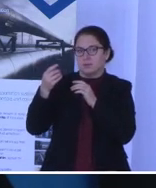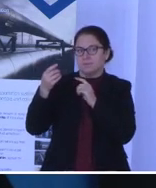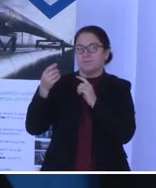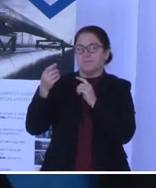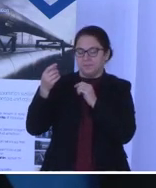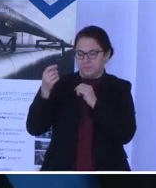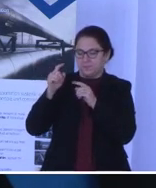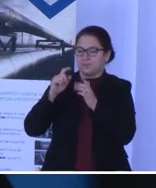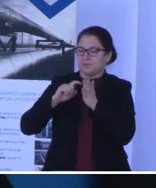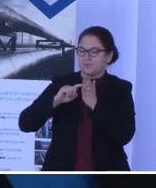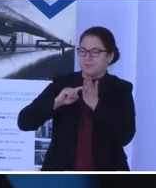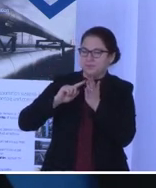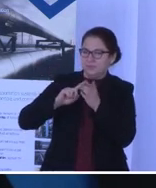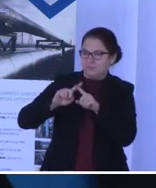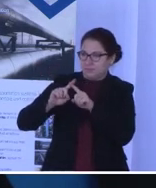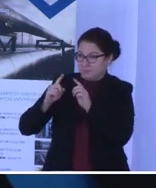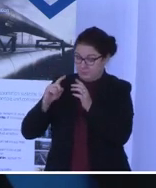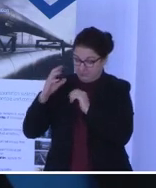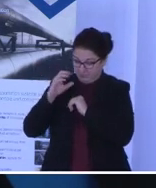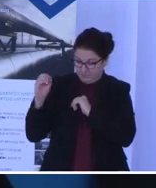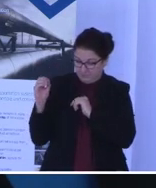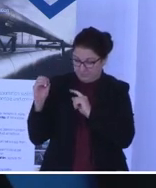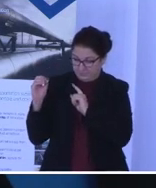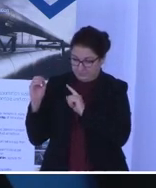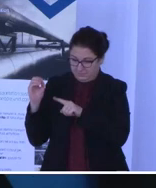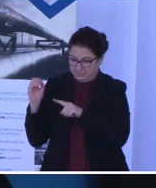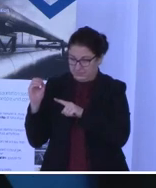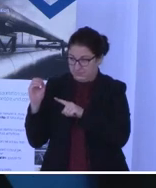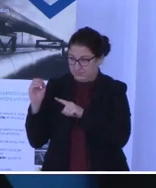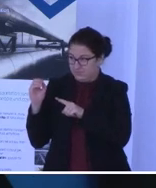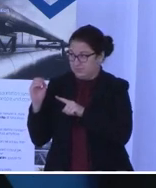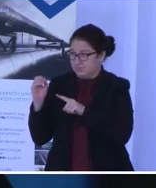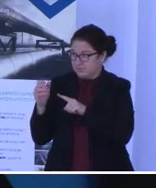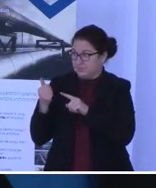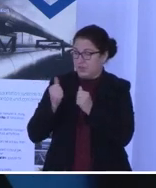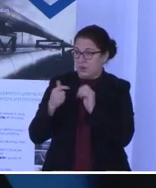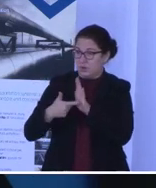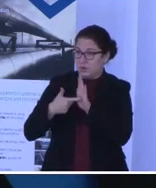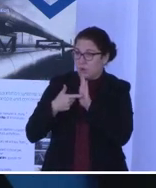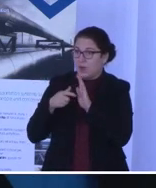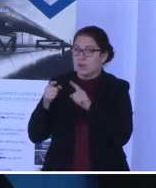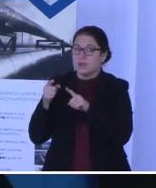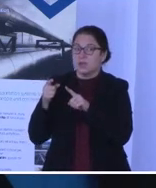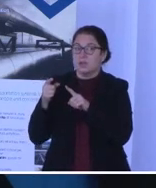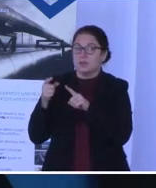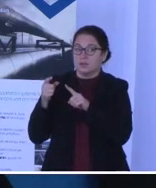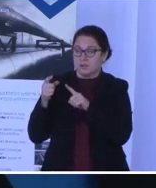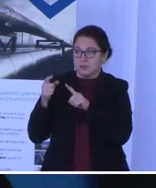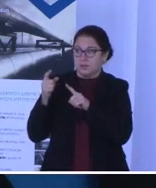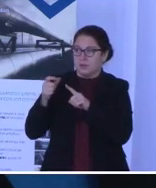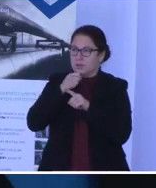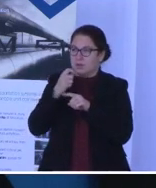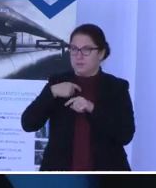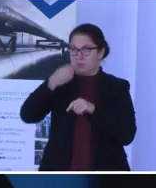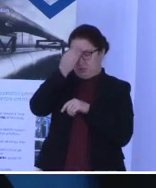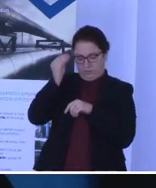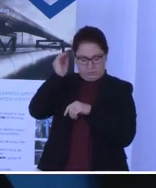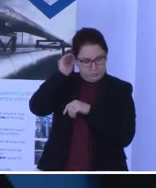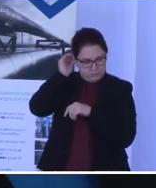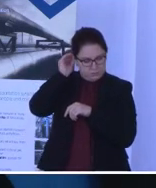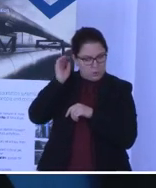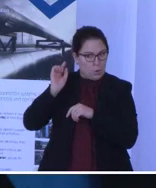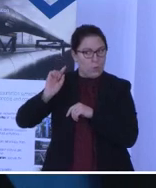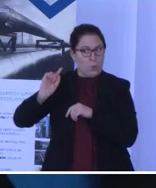be disabled or people who have religious requirements that again have to be taken into account in the way we